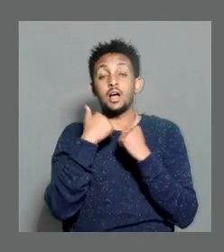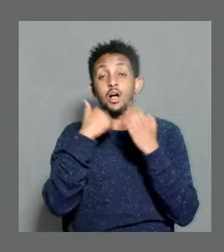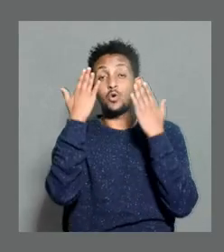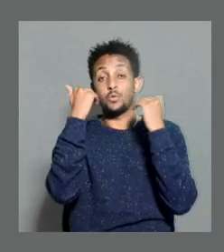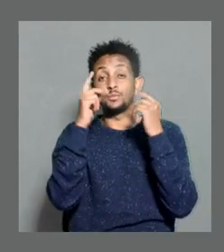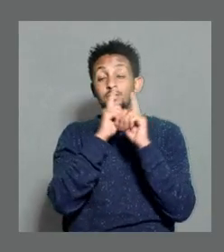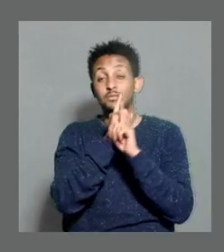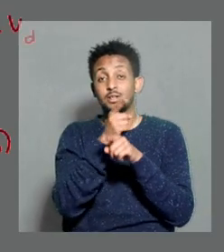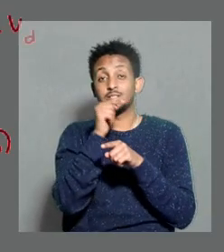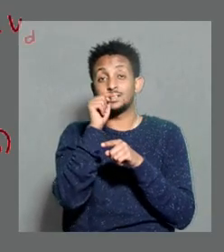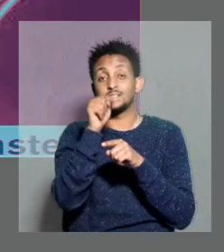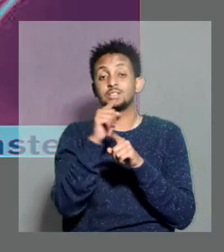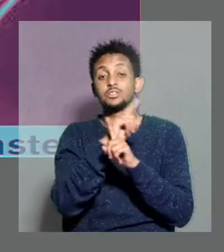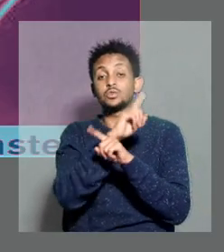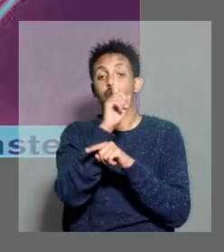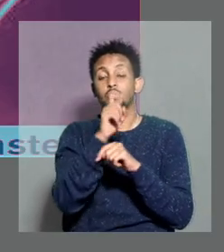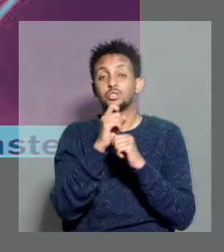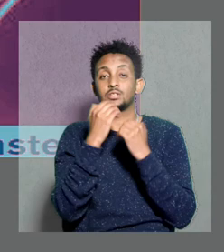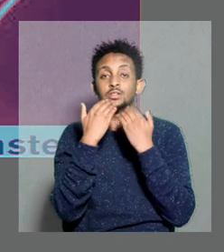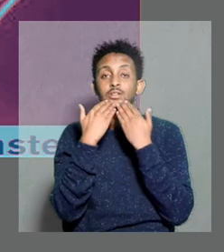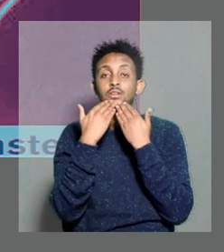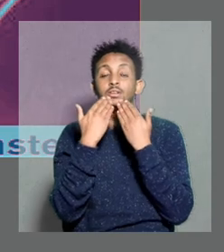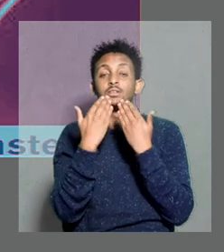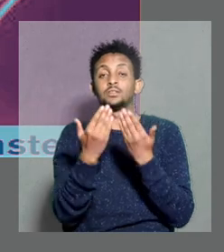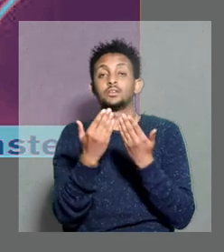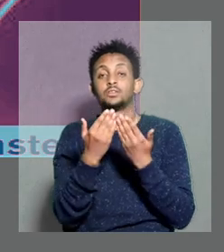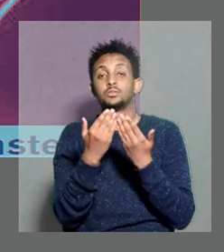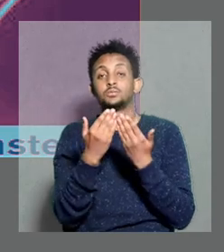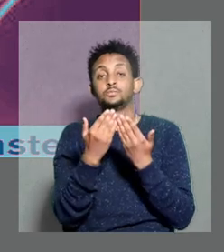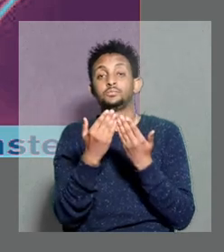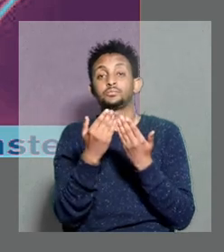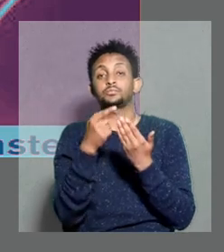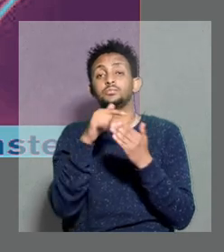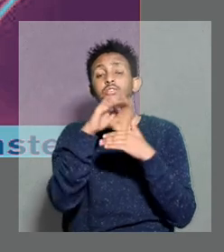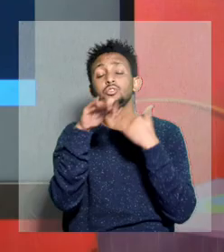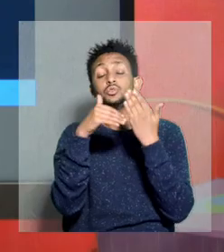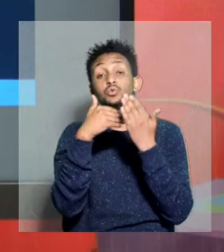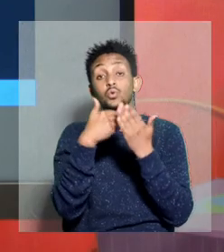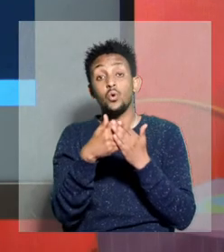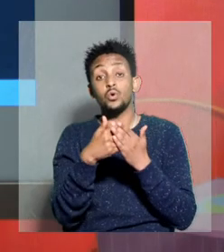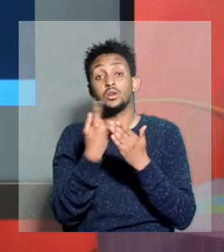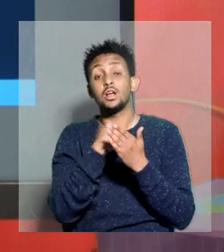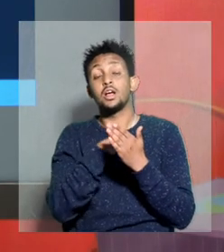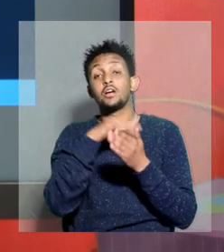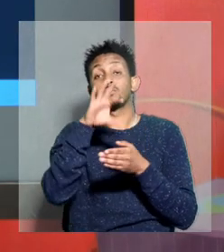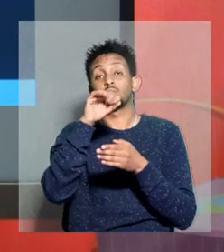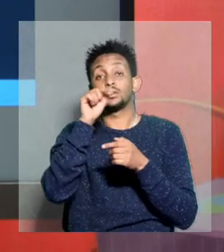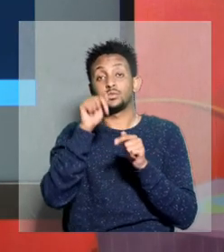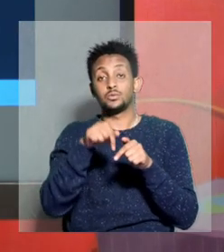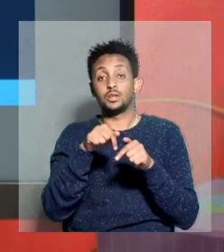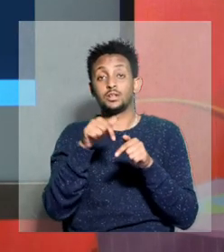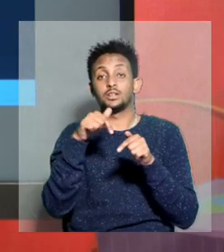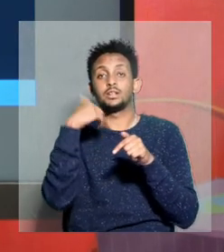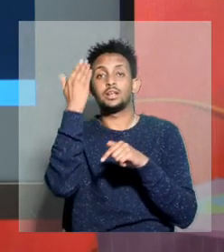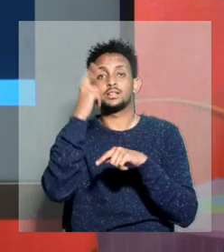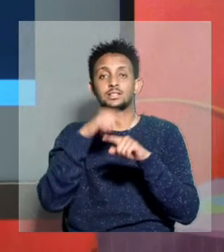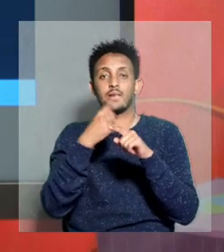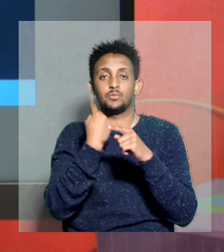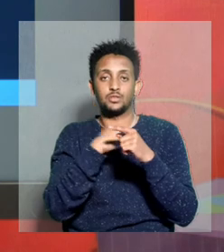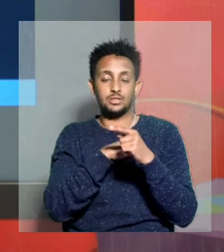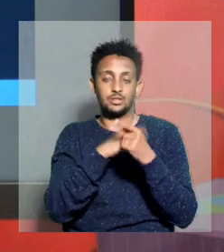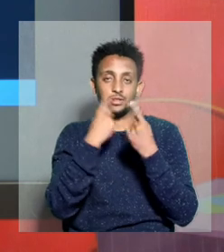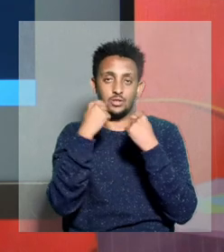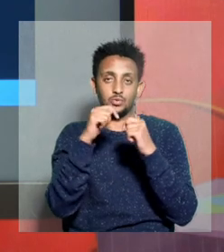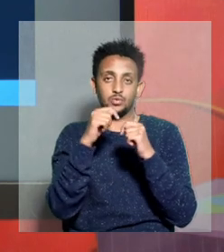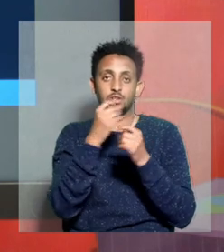have answered this question. And this is all that I have got for today. Next time we'll try to